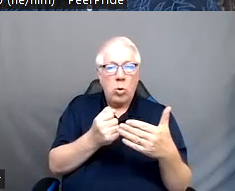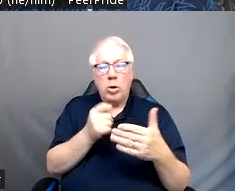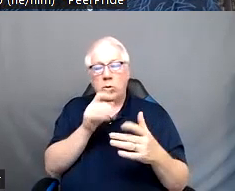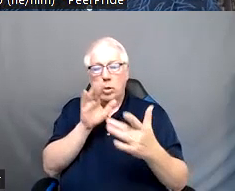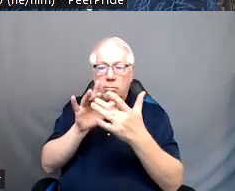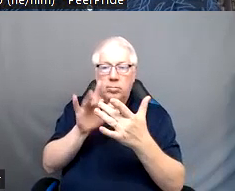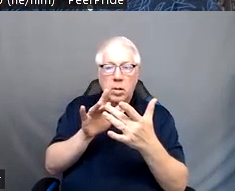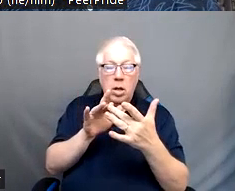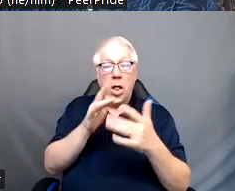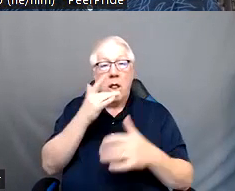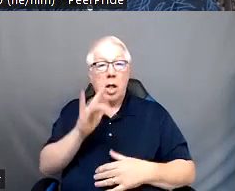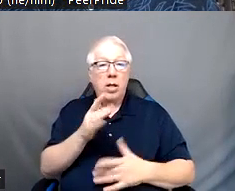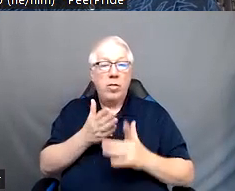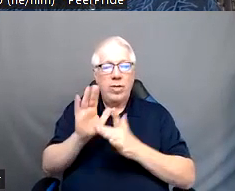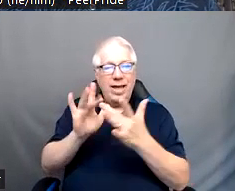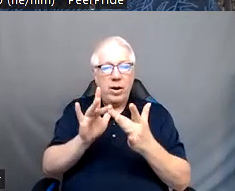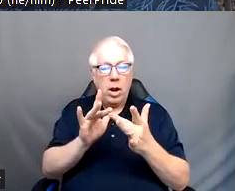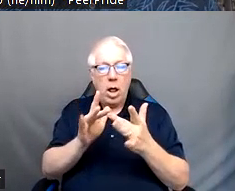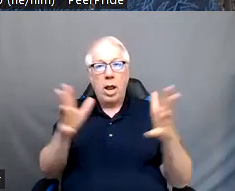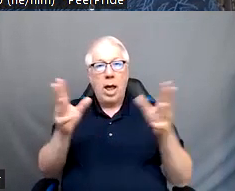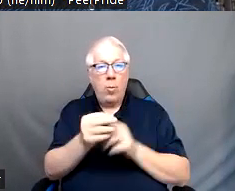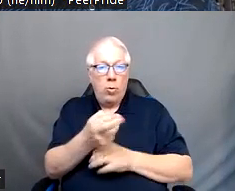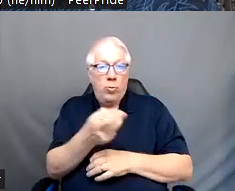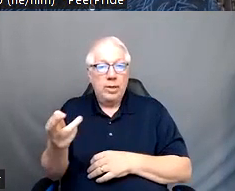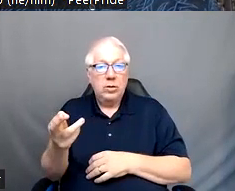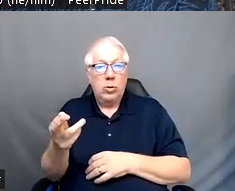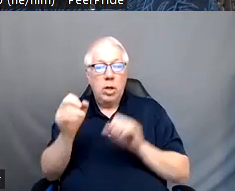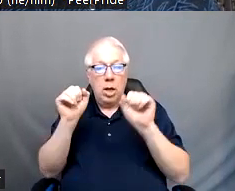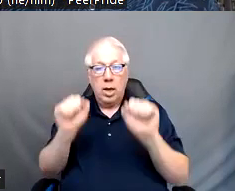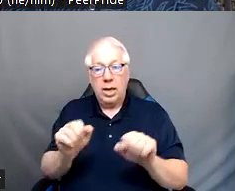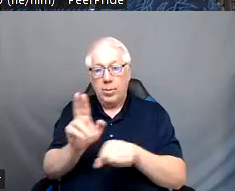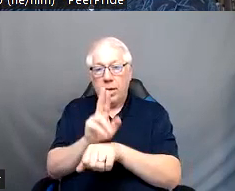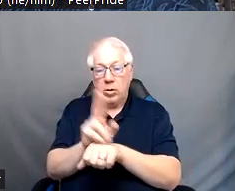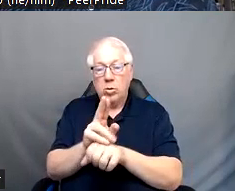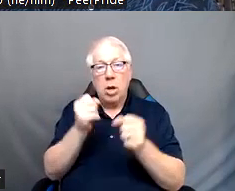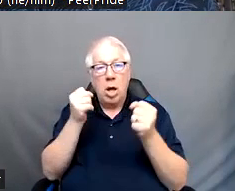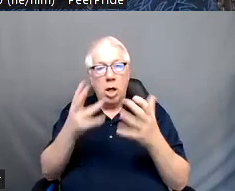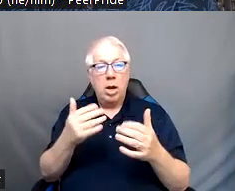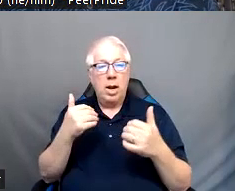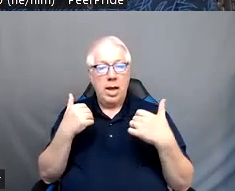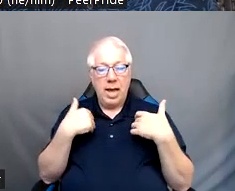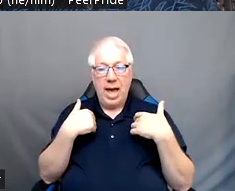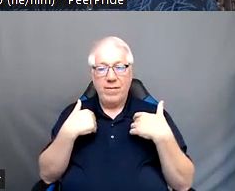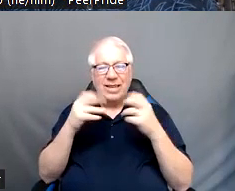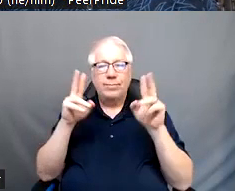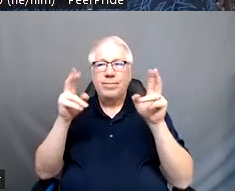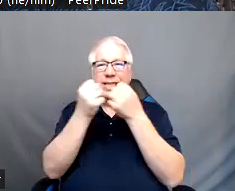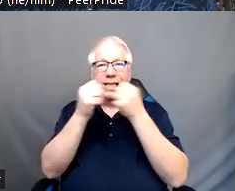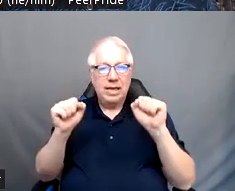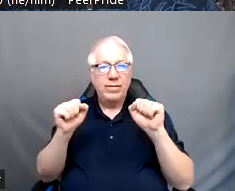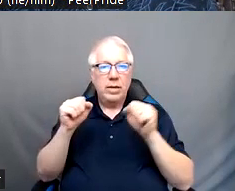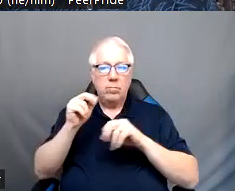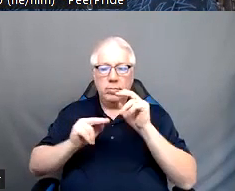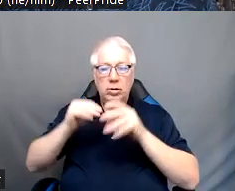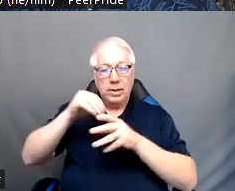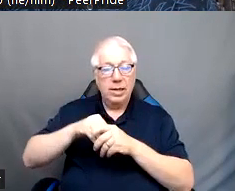thankfully through the internet, there is a lot more resources that can be used, and a lot of them have safety that can